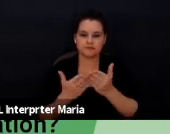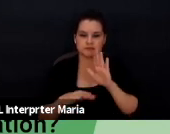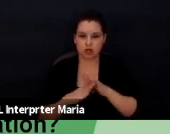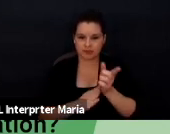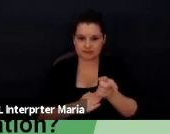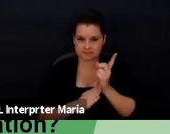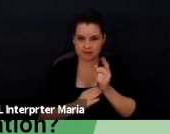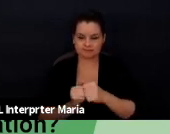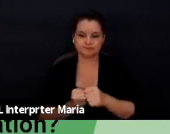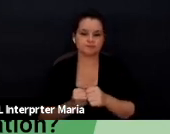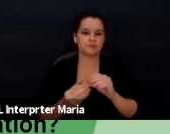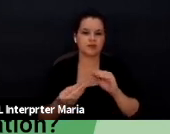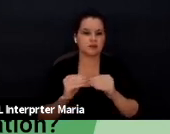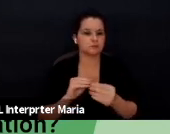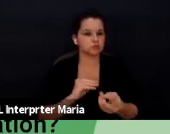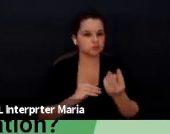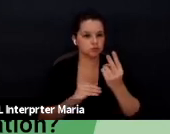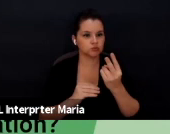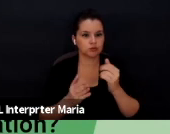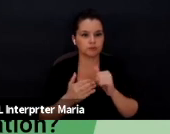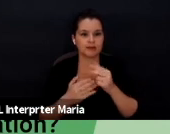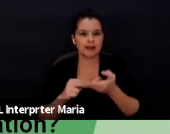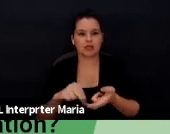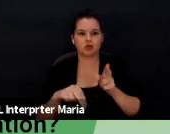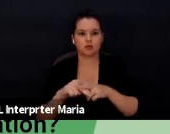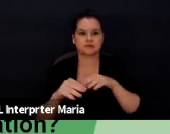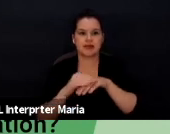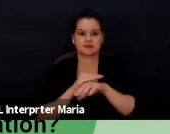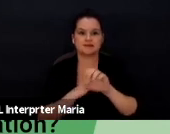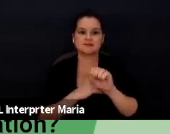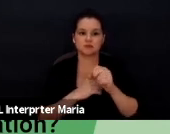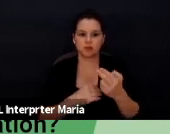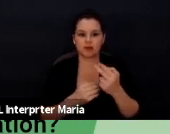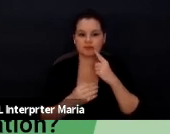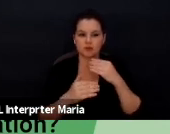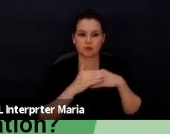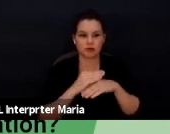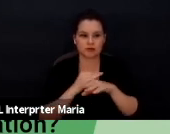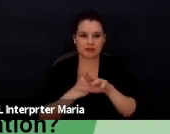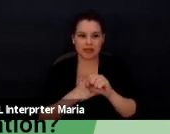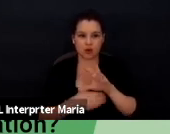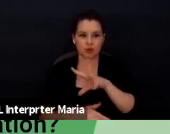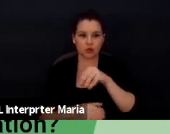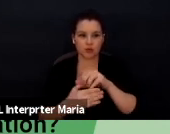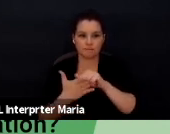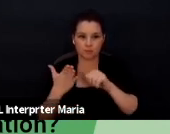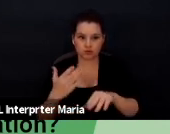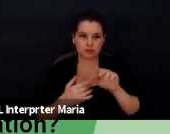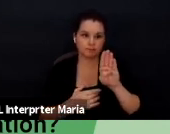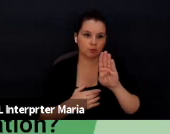And number two was to increase access to sexual health and reproductive care, including abortion, birth control, and